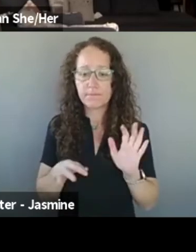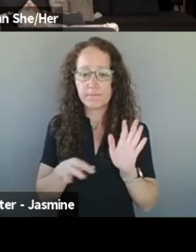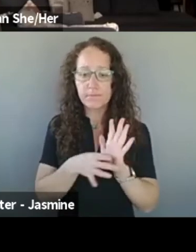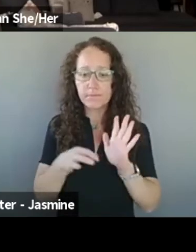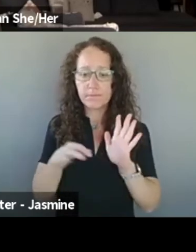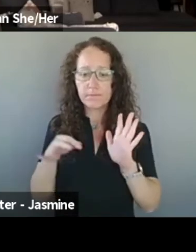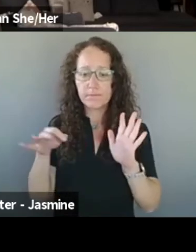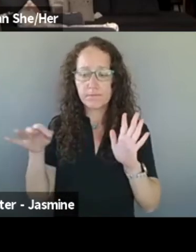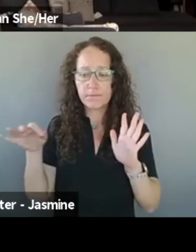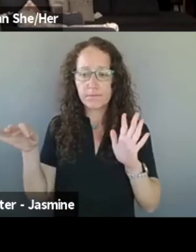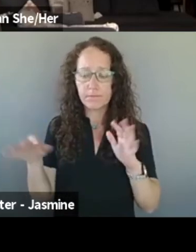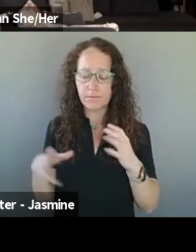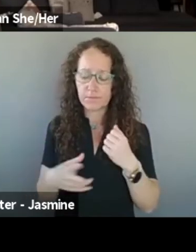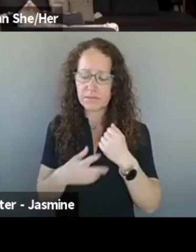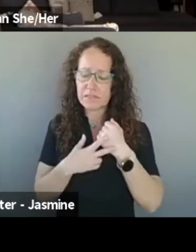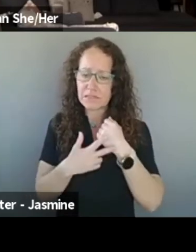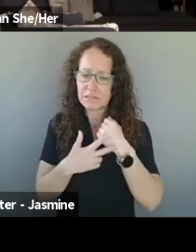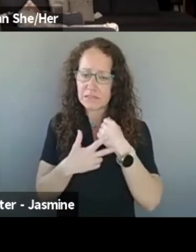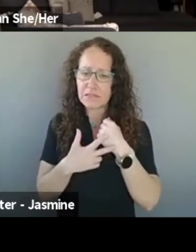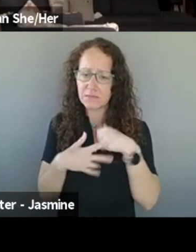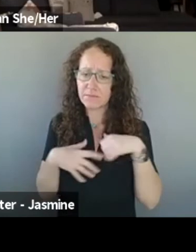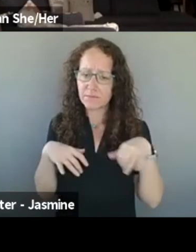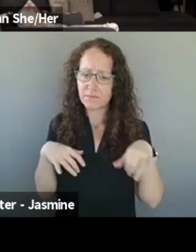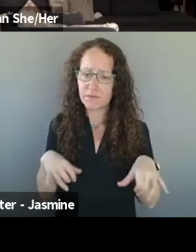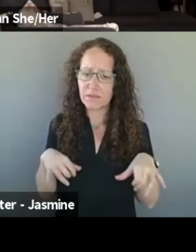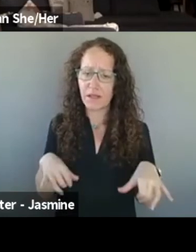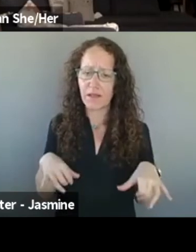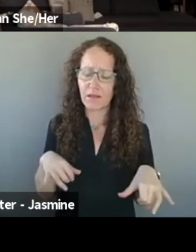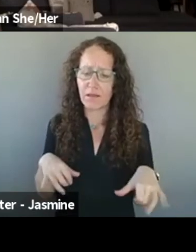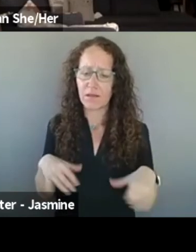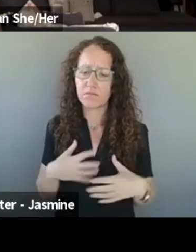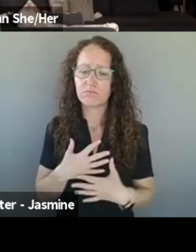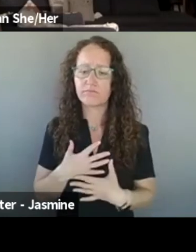Just hold on right there.